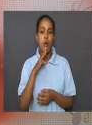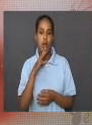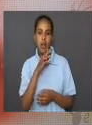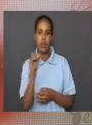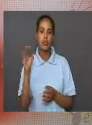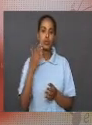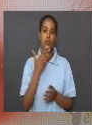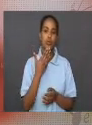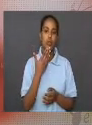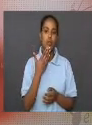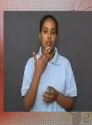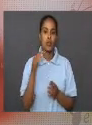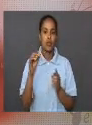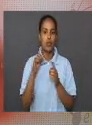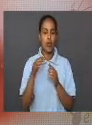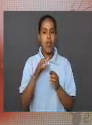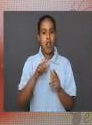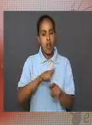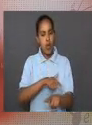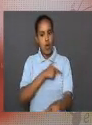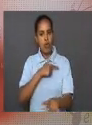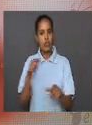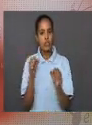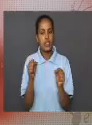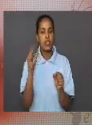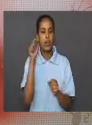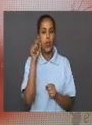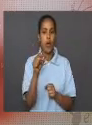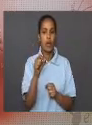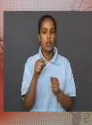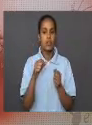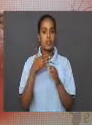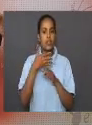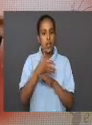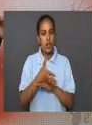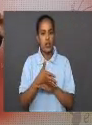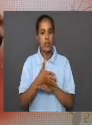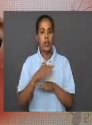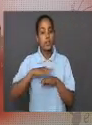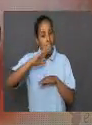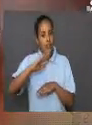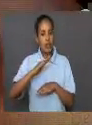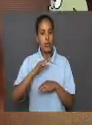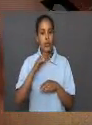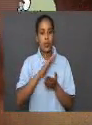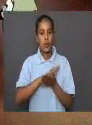and sugar would have a lower freezing point than pure water.